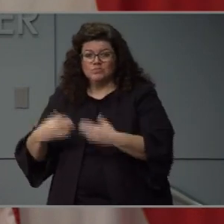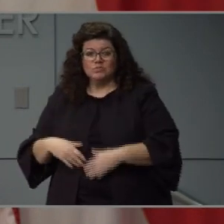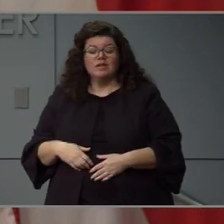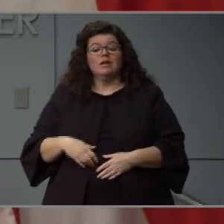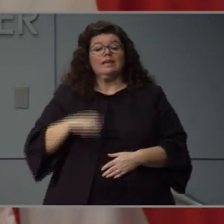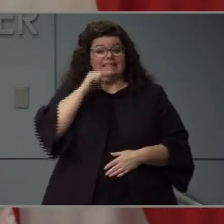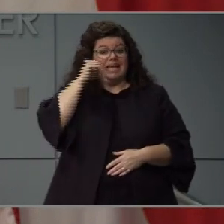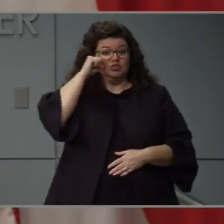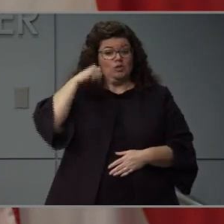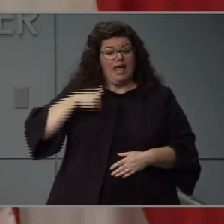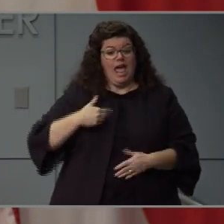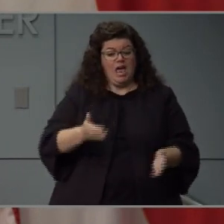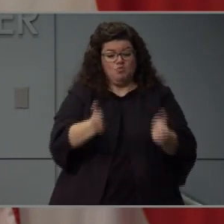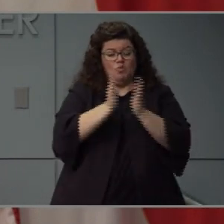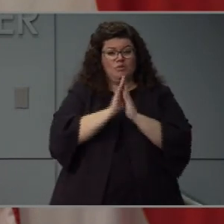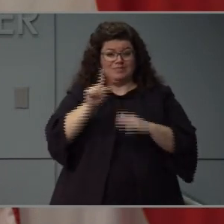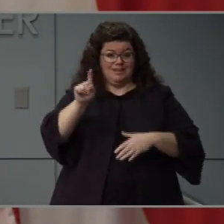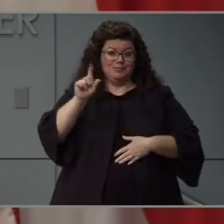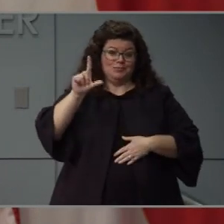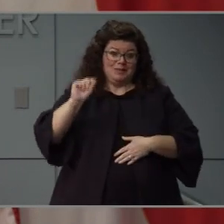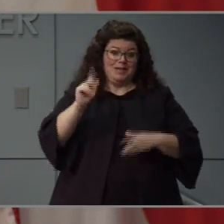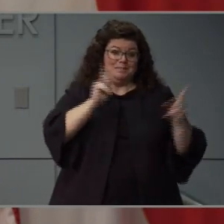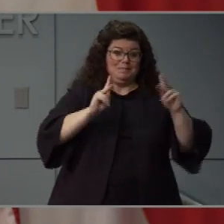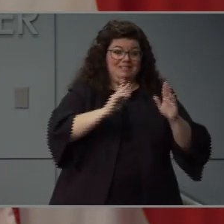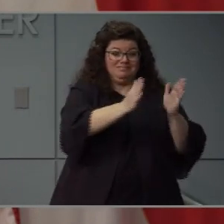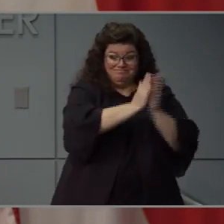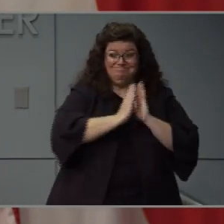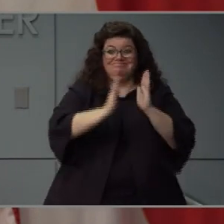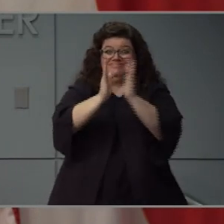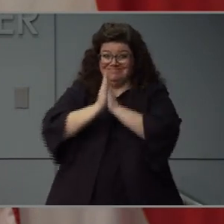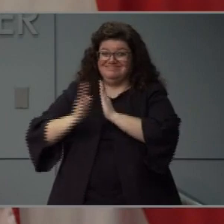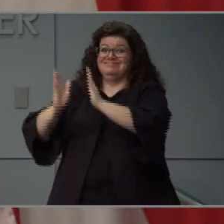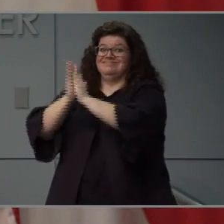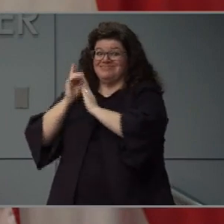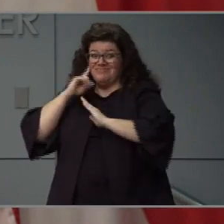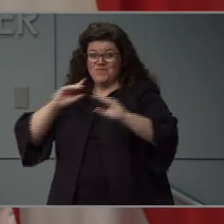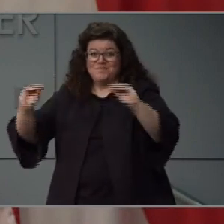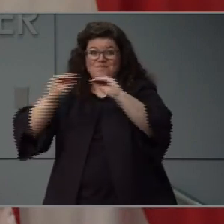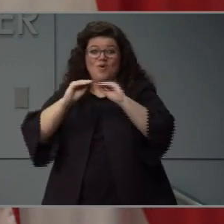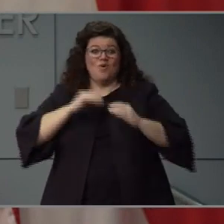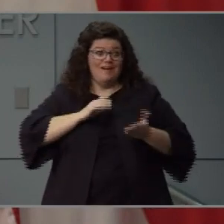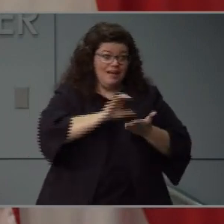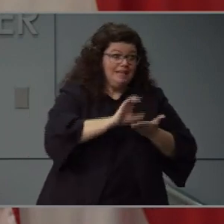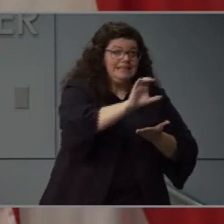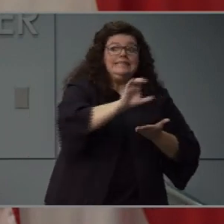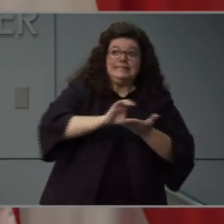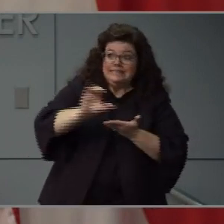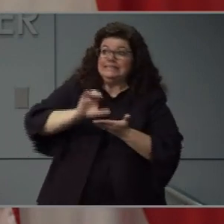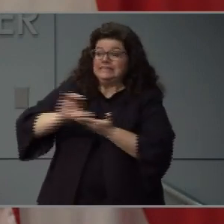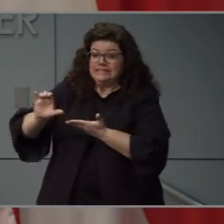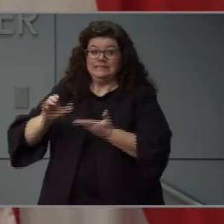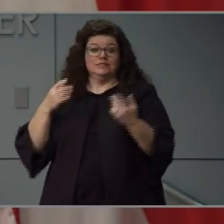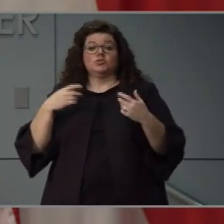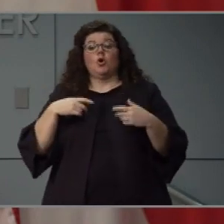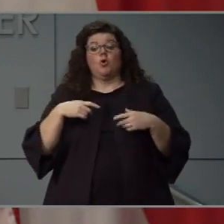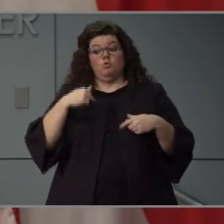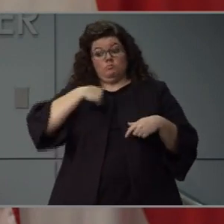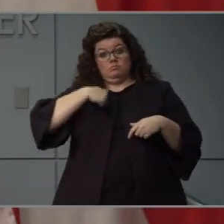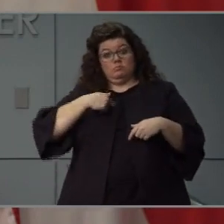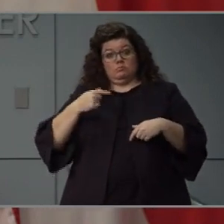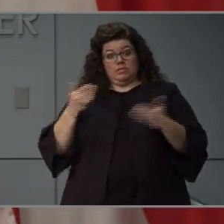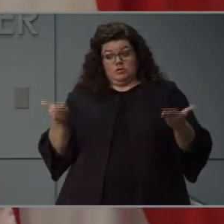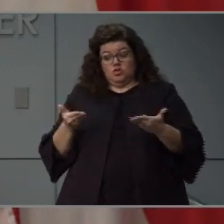requests yesterday. One of the things that we're also working on is we're working on trying to determine, as we have